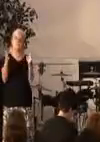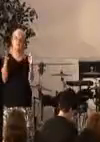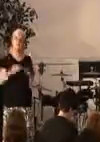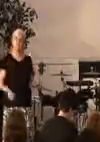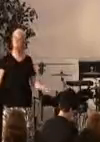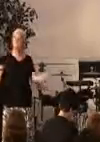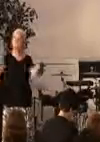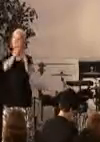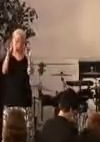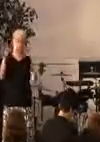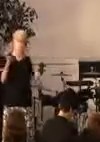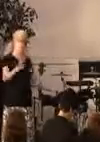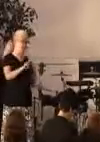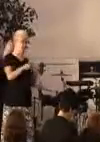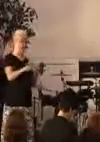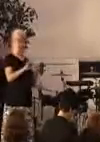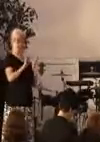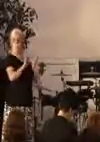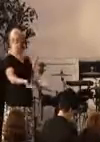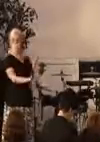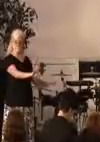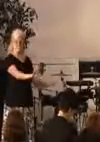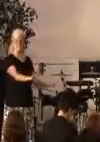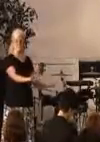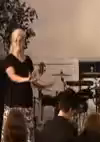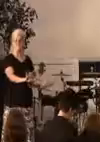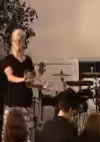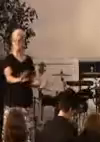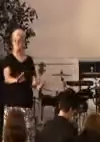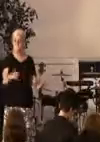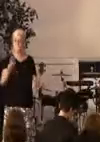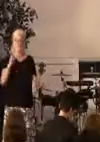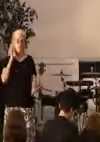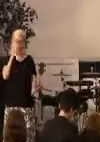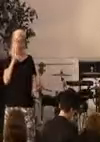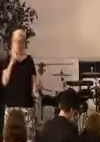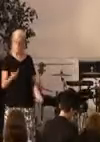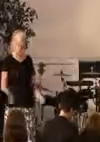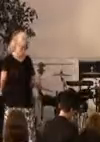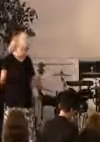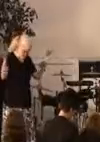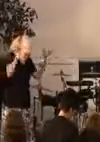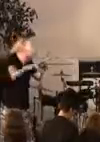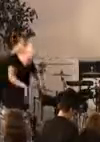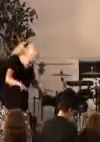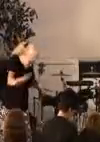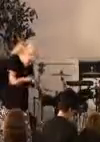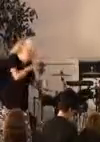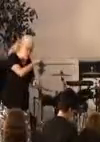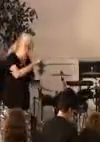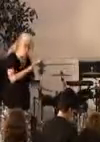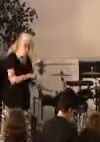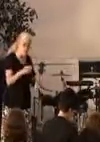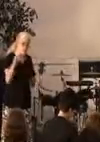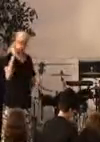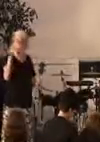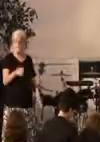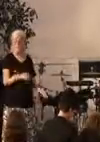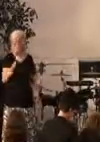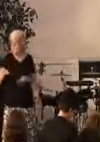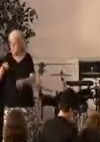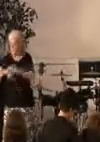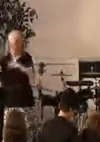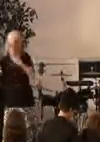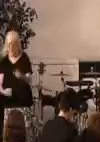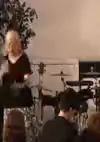these friends think of me. And I'm not going to bow, and I'm not going to bend, and I'm not going to yield. And if they put me in a fiery furnace,